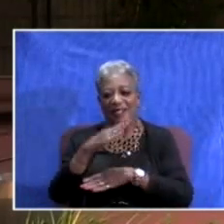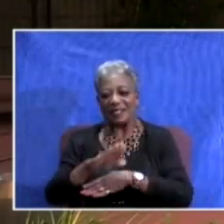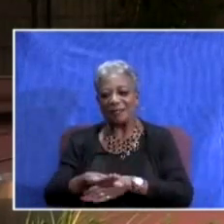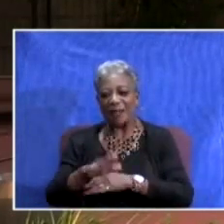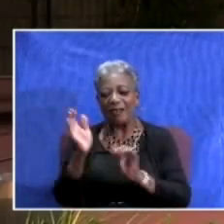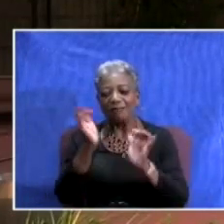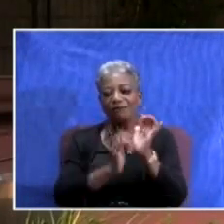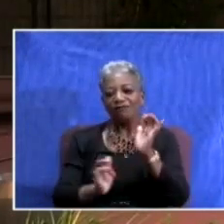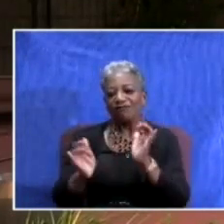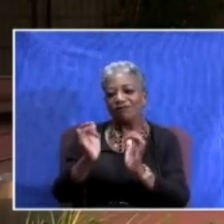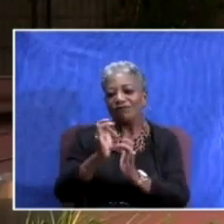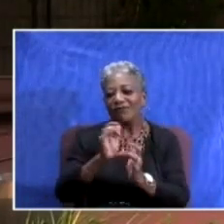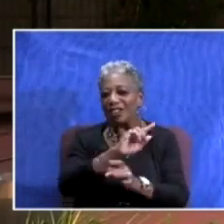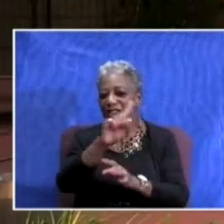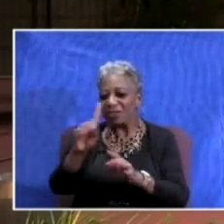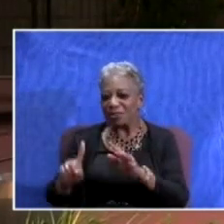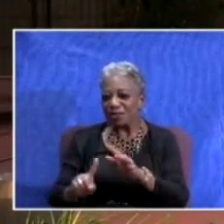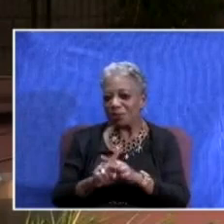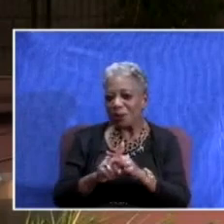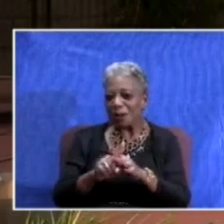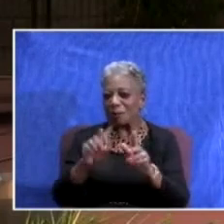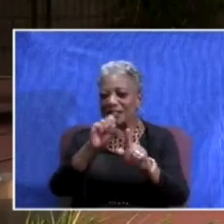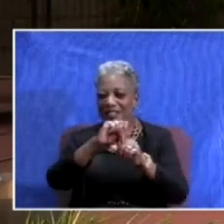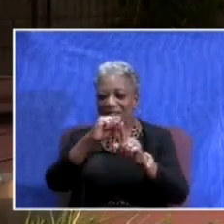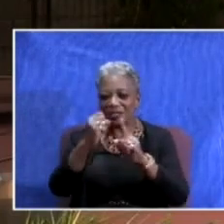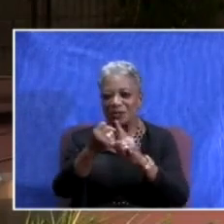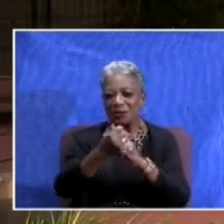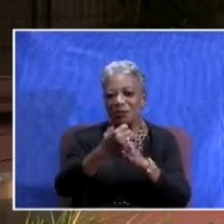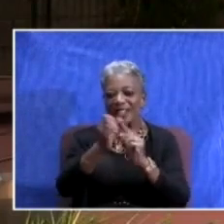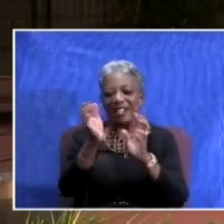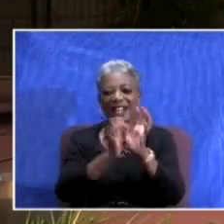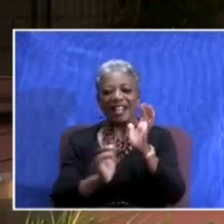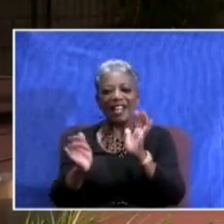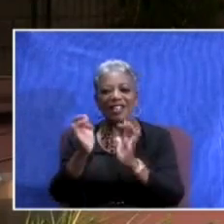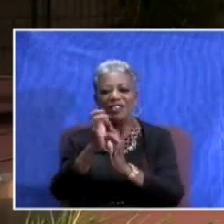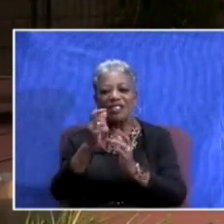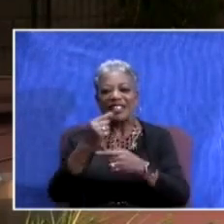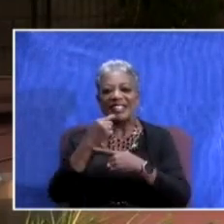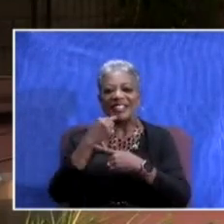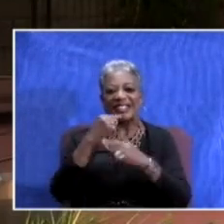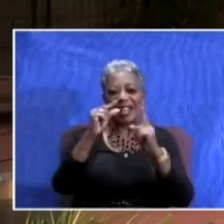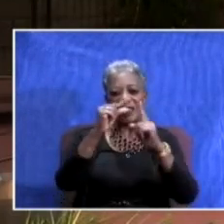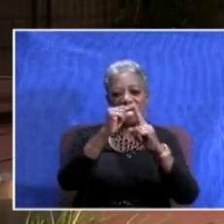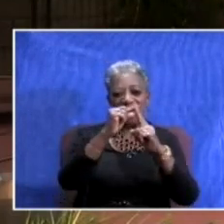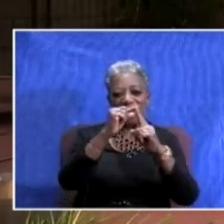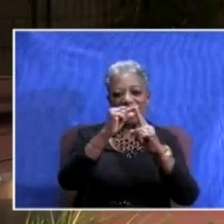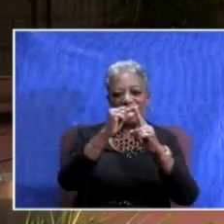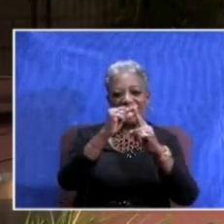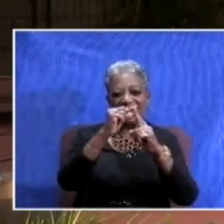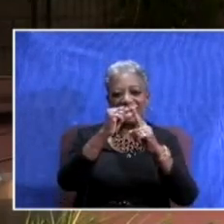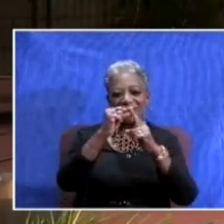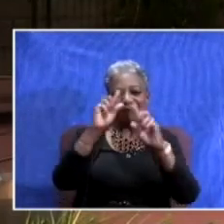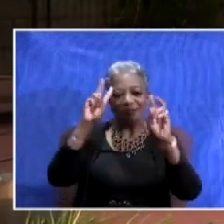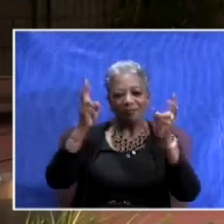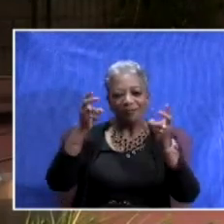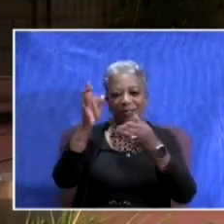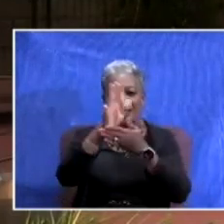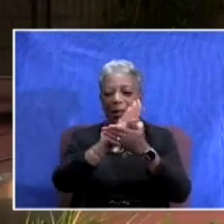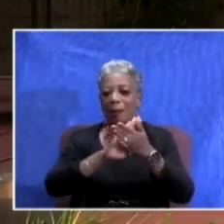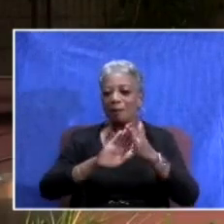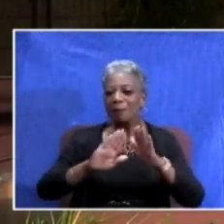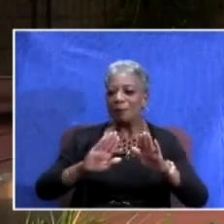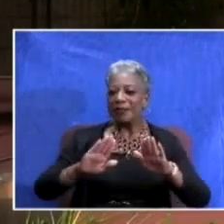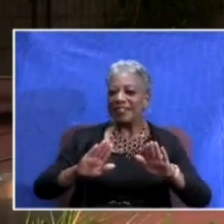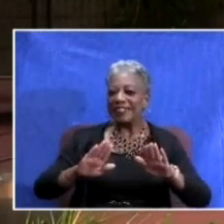of your situation. And he can say, peace. And he can say, be